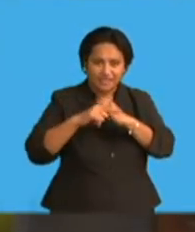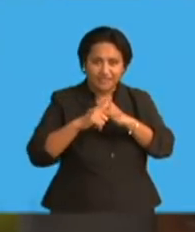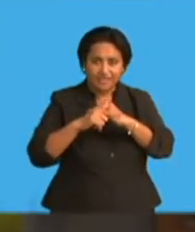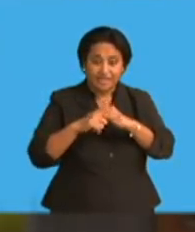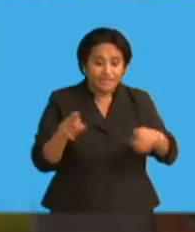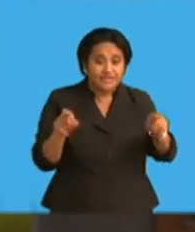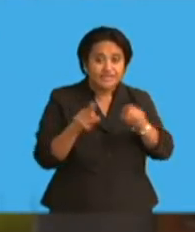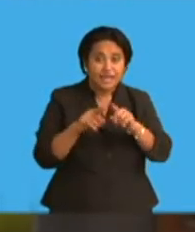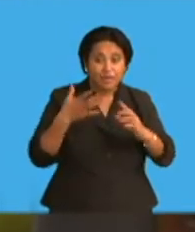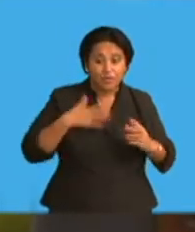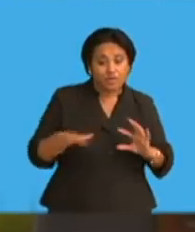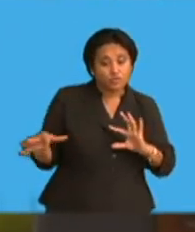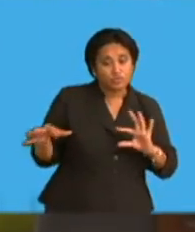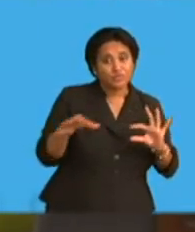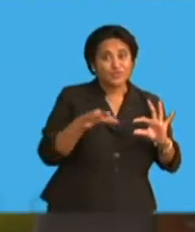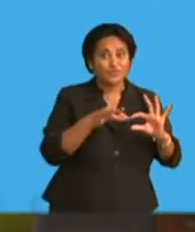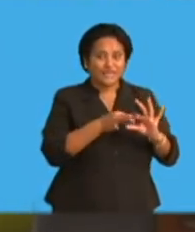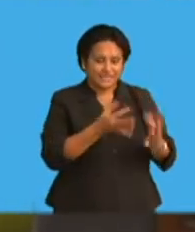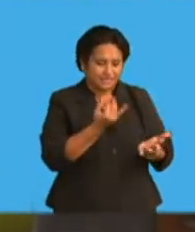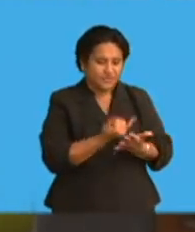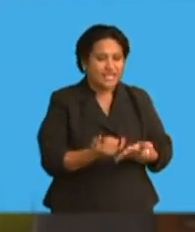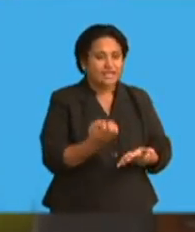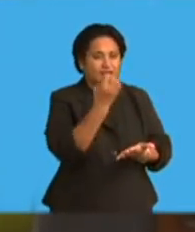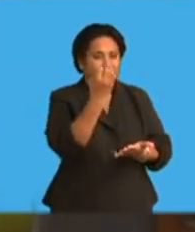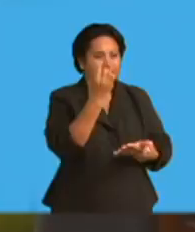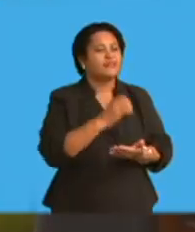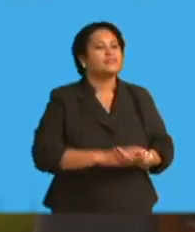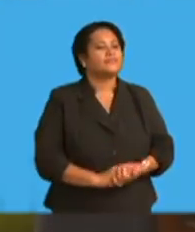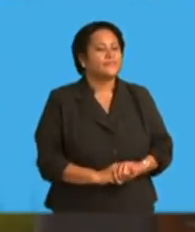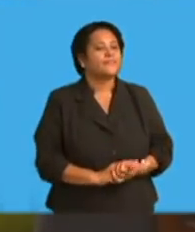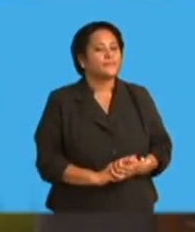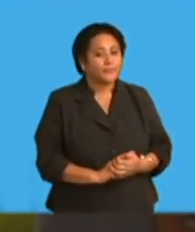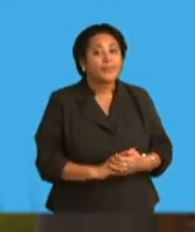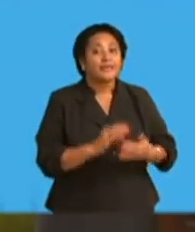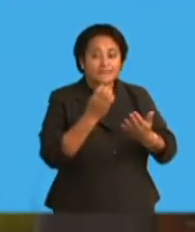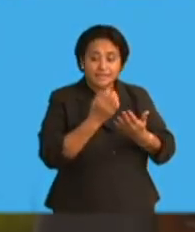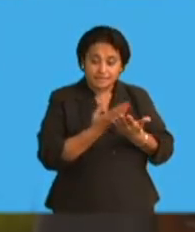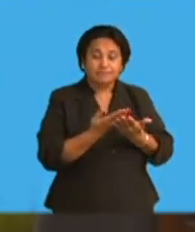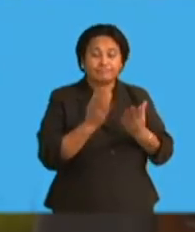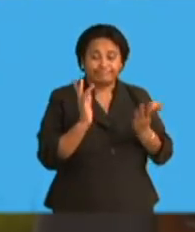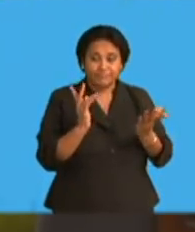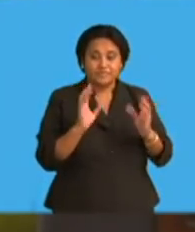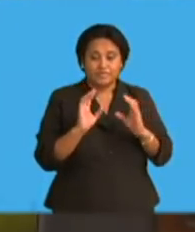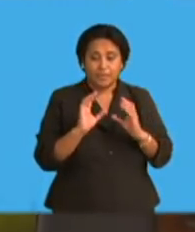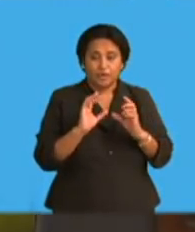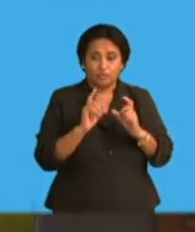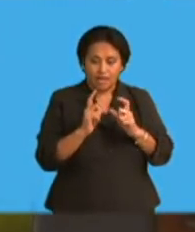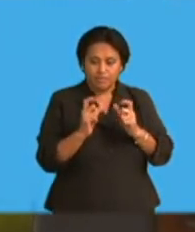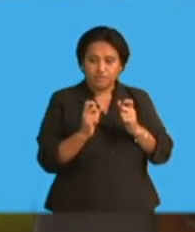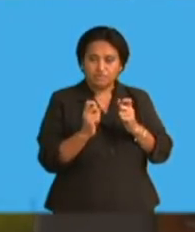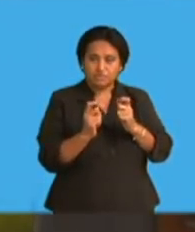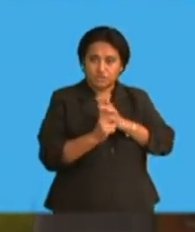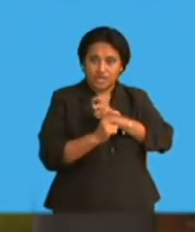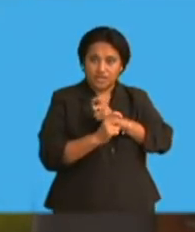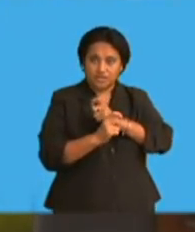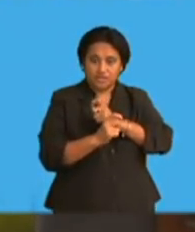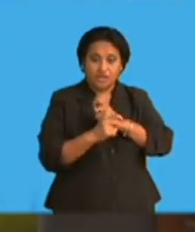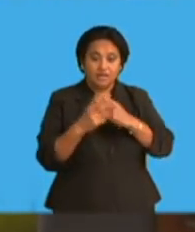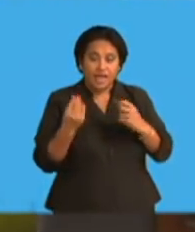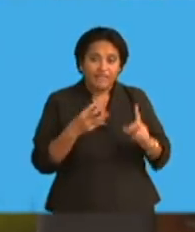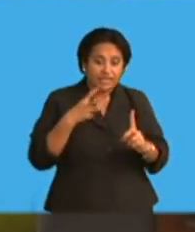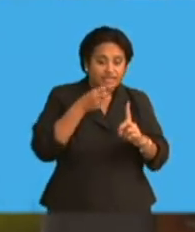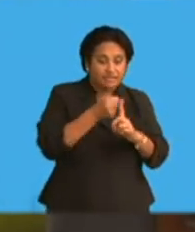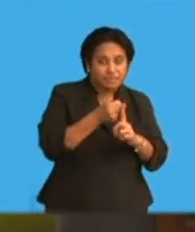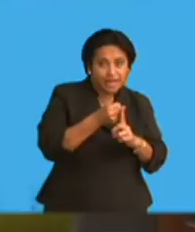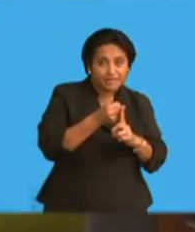this to the economy. Apart from the fact that climate change is an enormous impact on the economy, our ability to grow